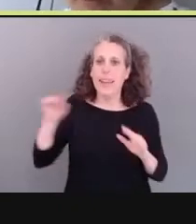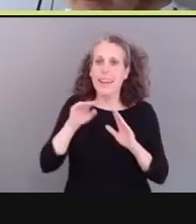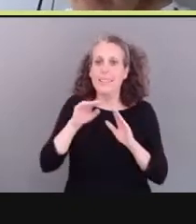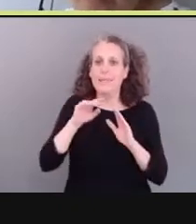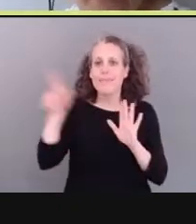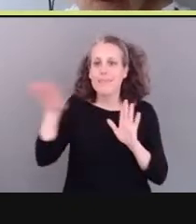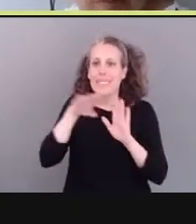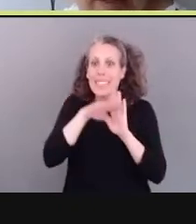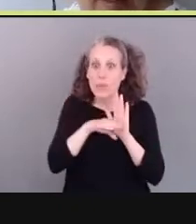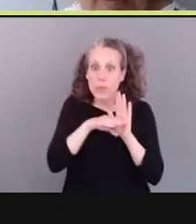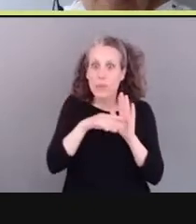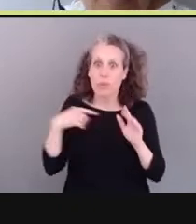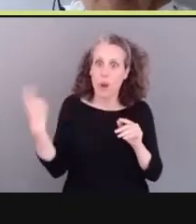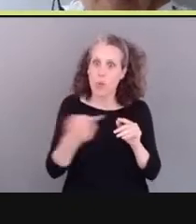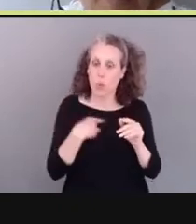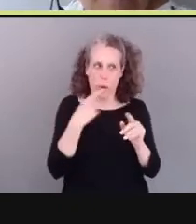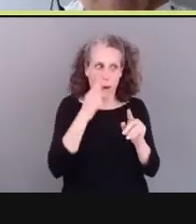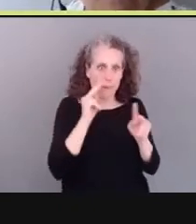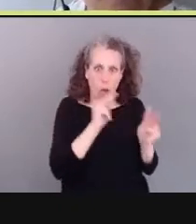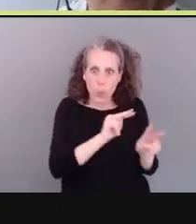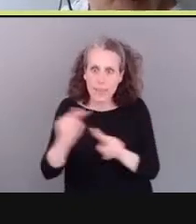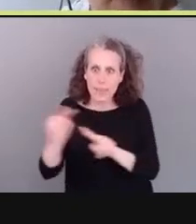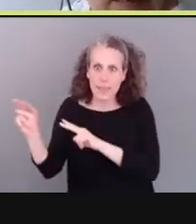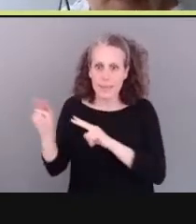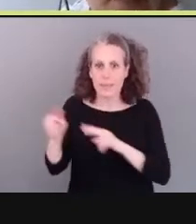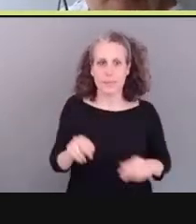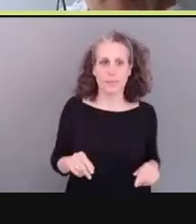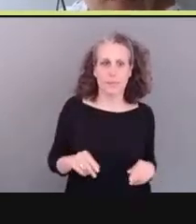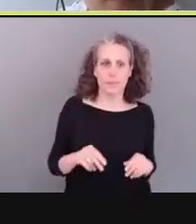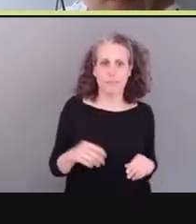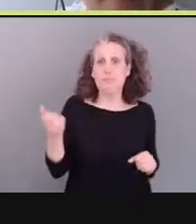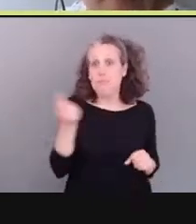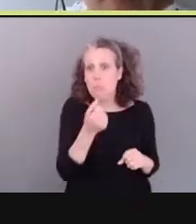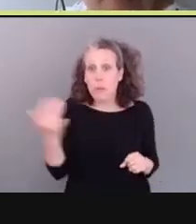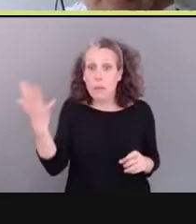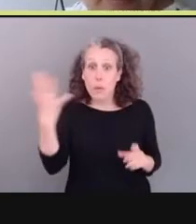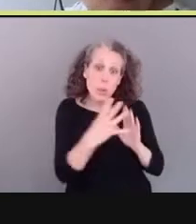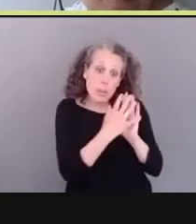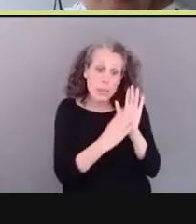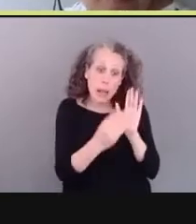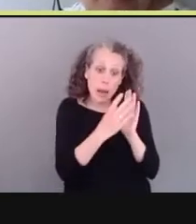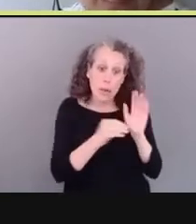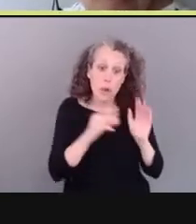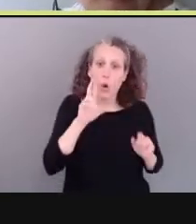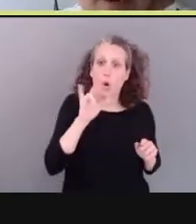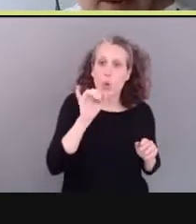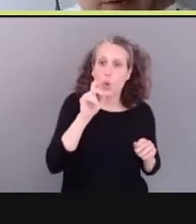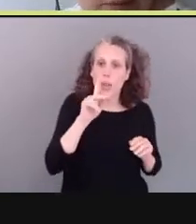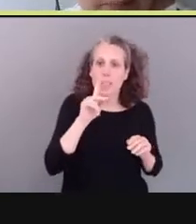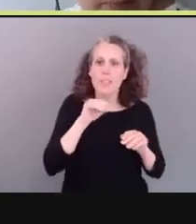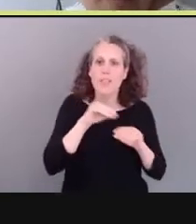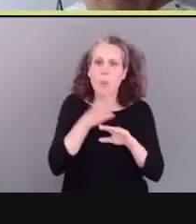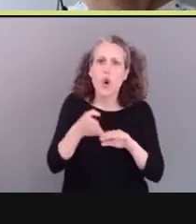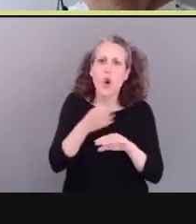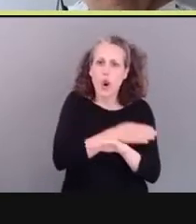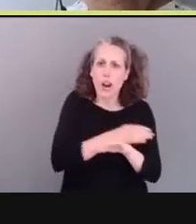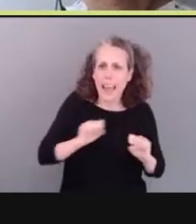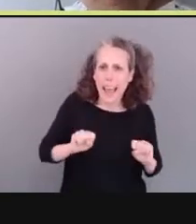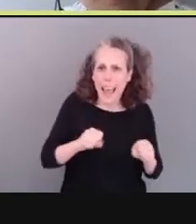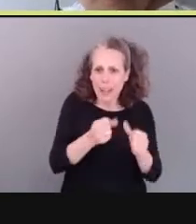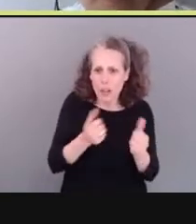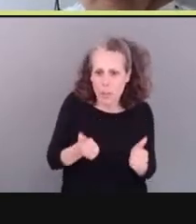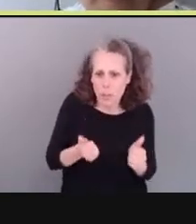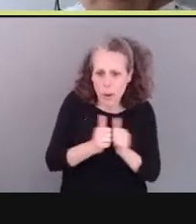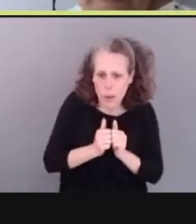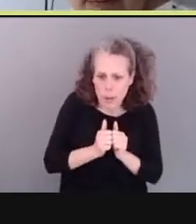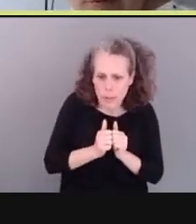we are following. And a few examples is, of course, the Risk-Informed Early Action Partnership, which